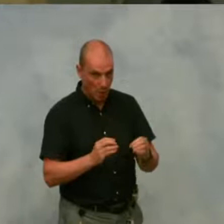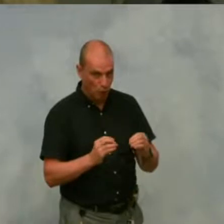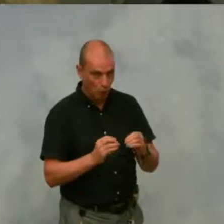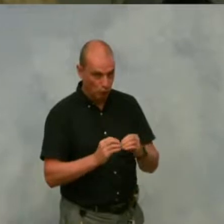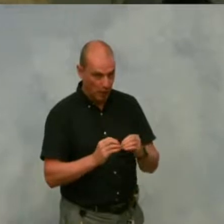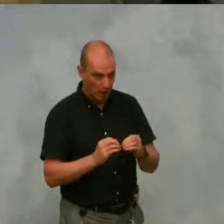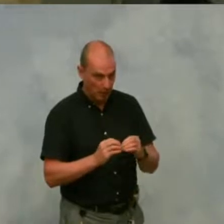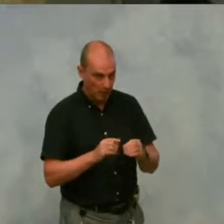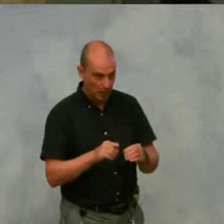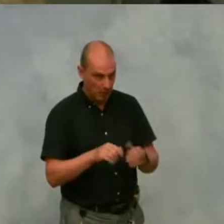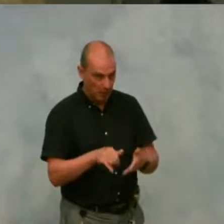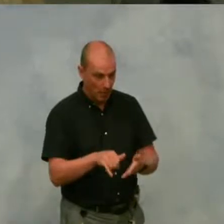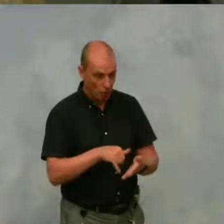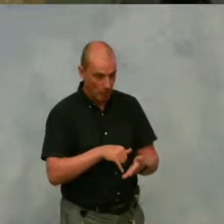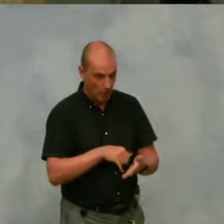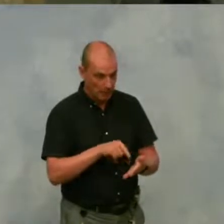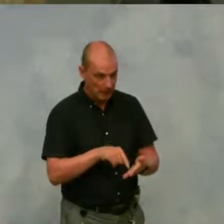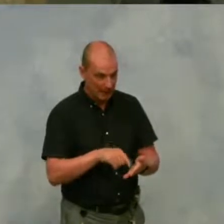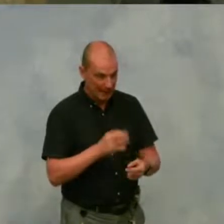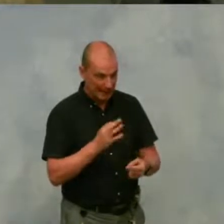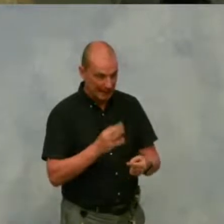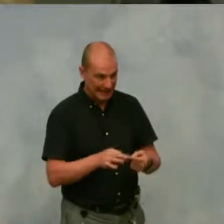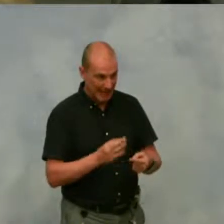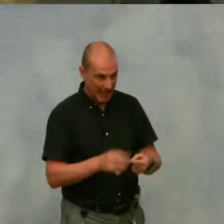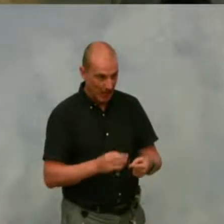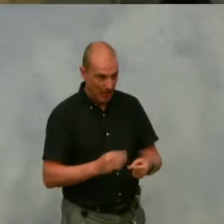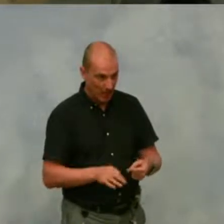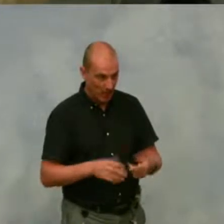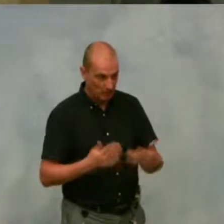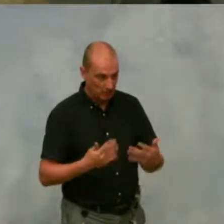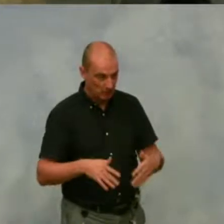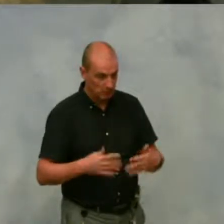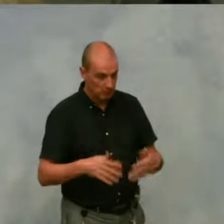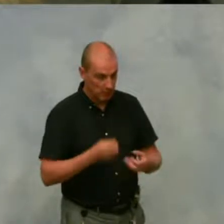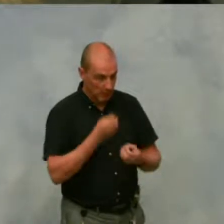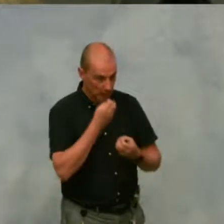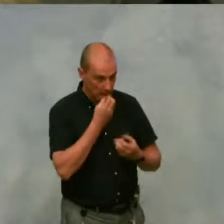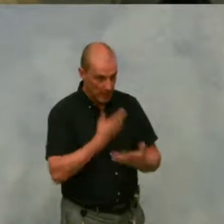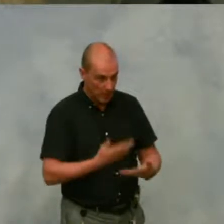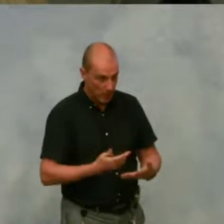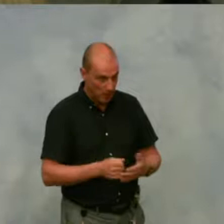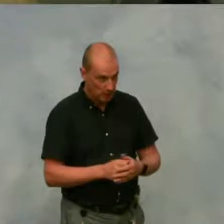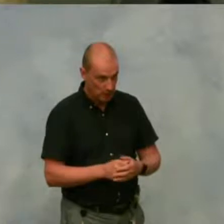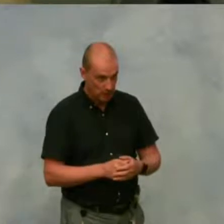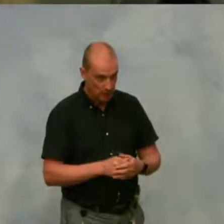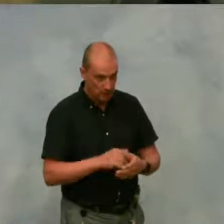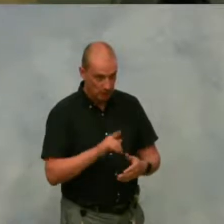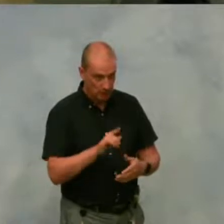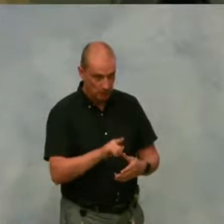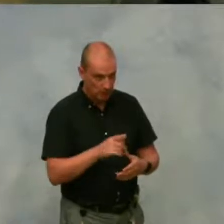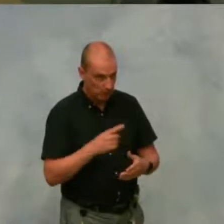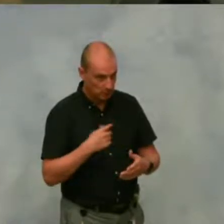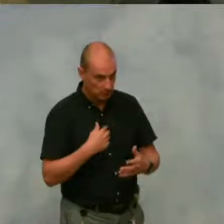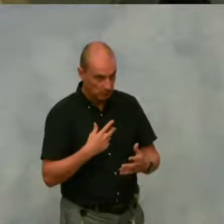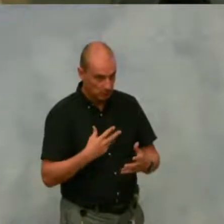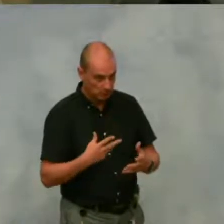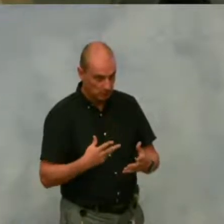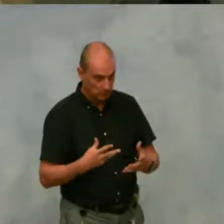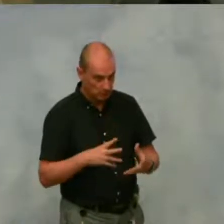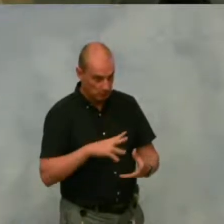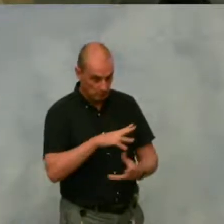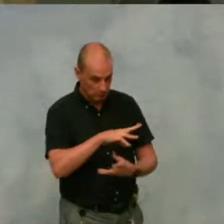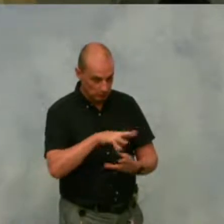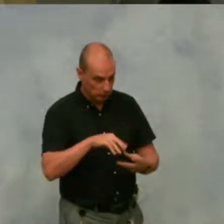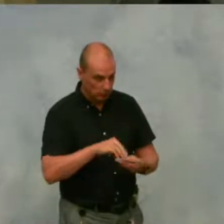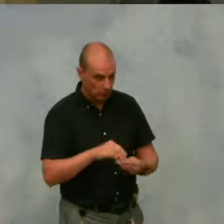so detailed. It's fabulous. Just everything, warts and all.